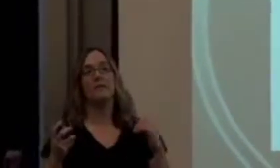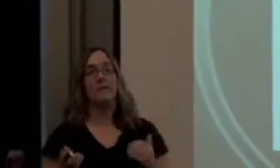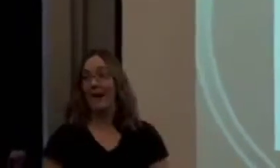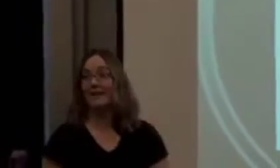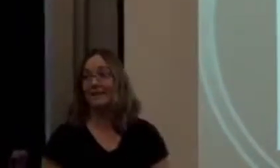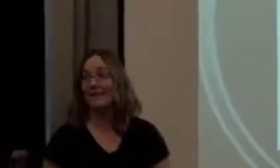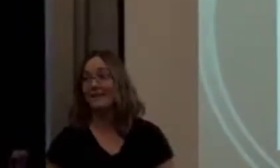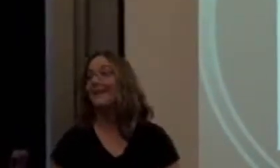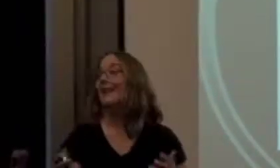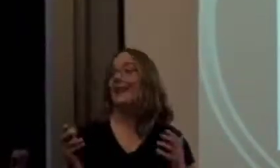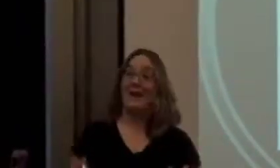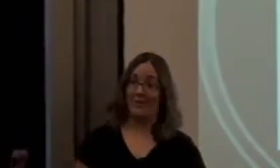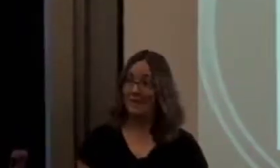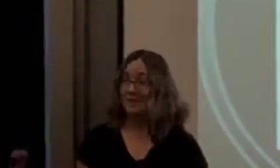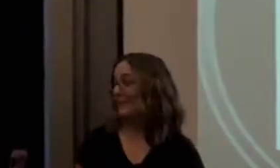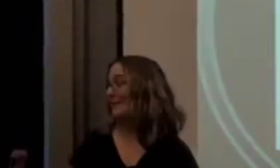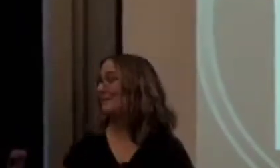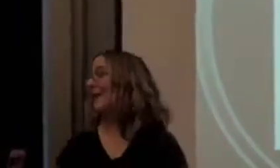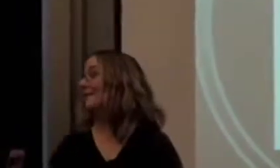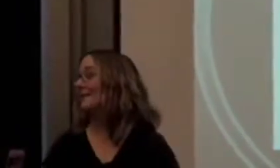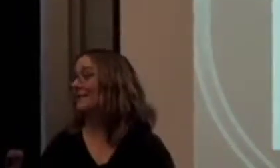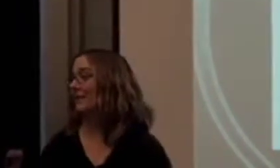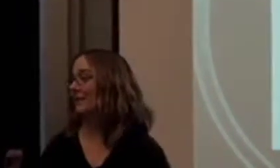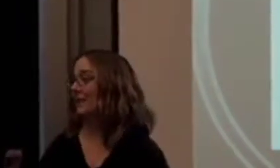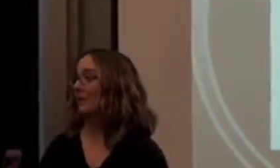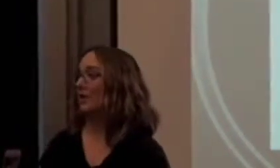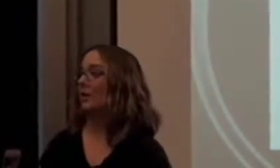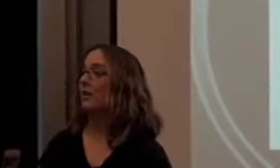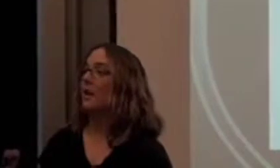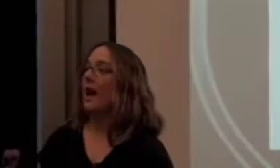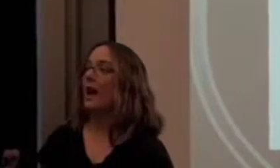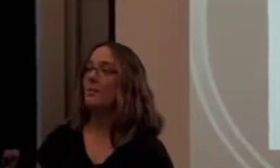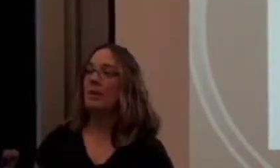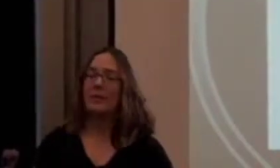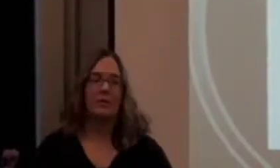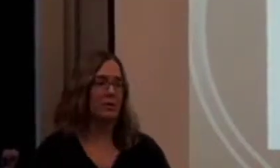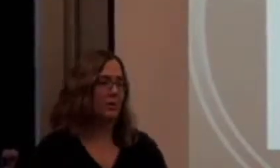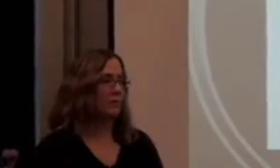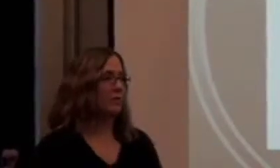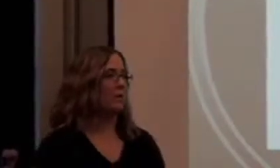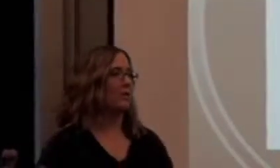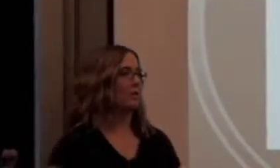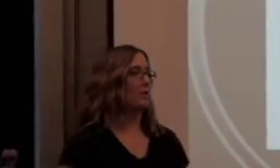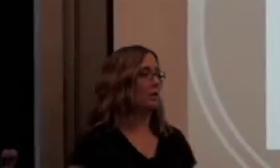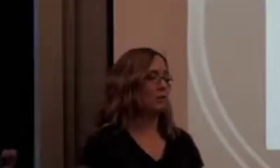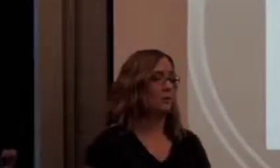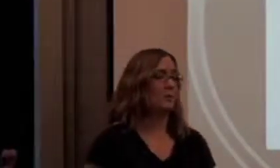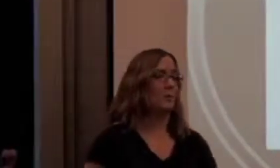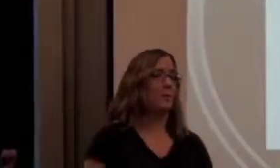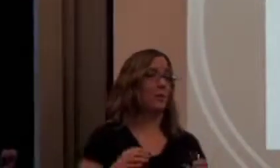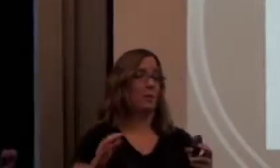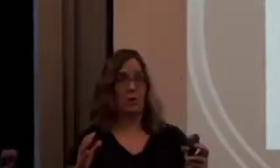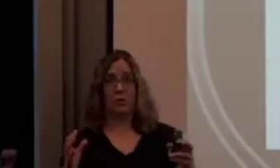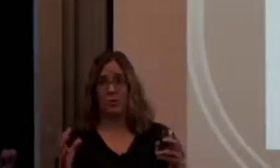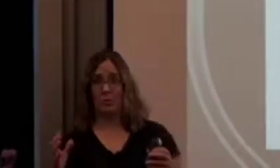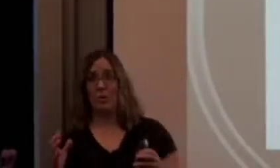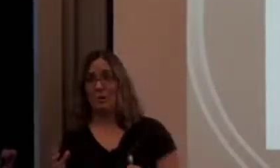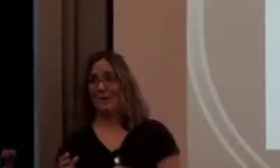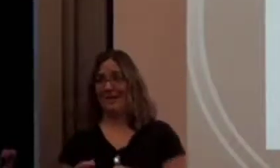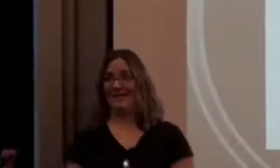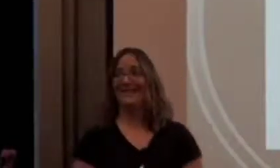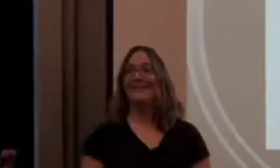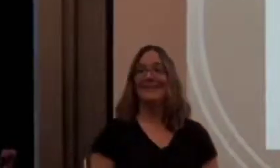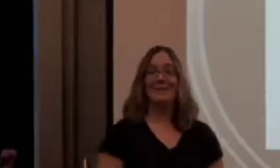is finally an evidence-based practice in the literature. How many of you use or know that you